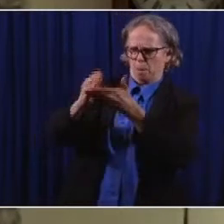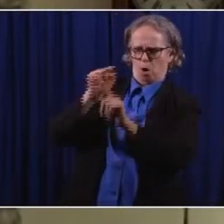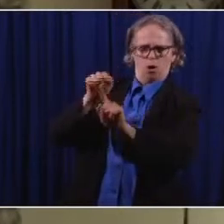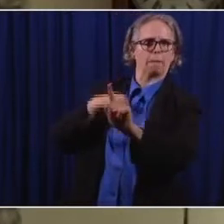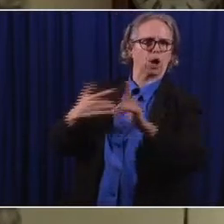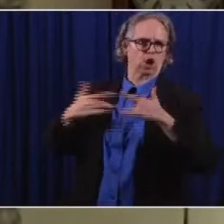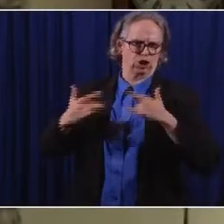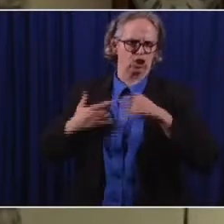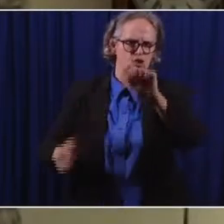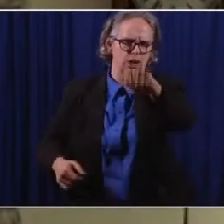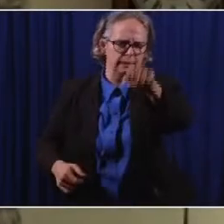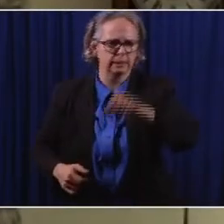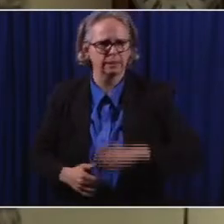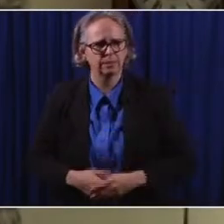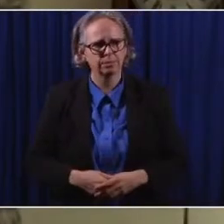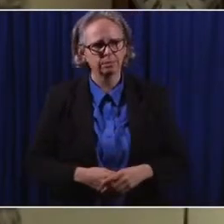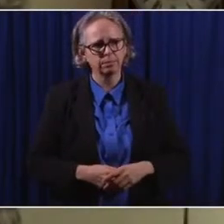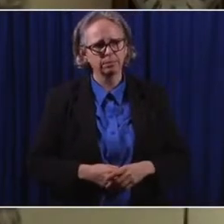it. So,